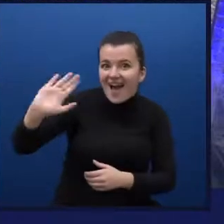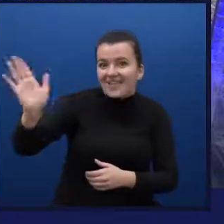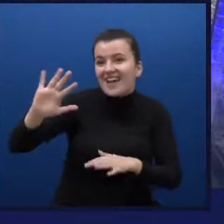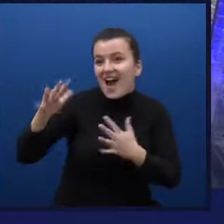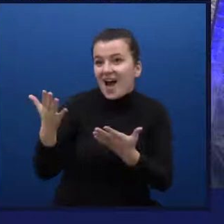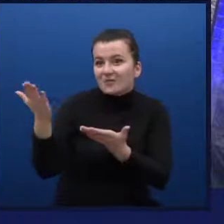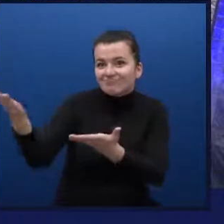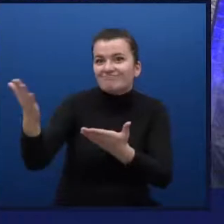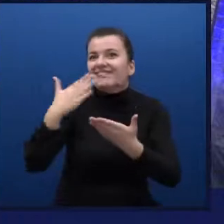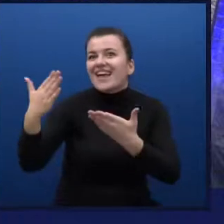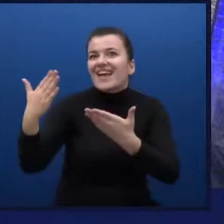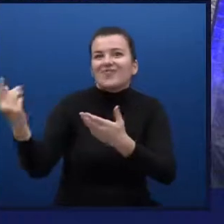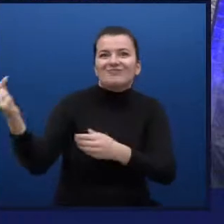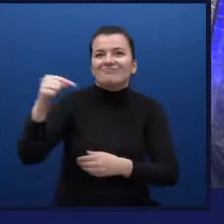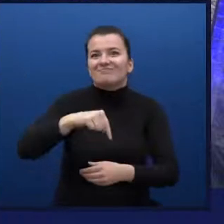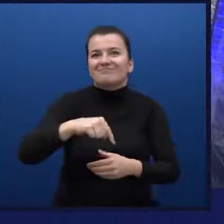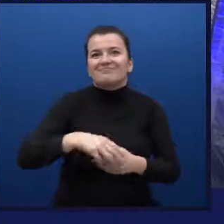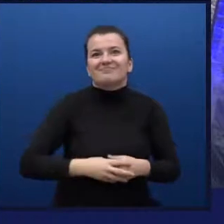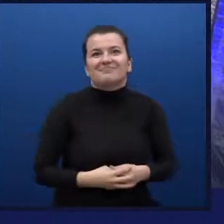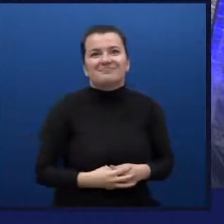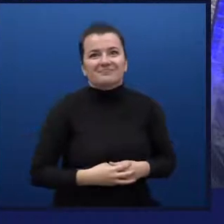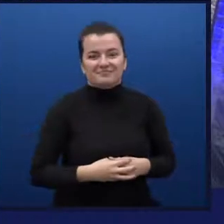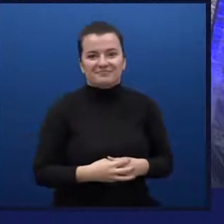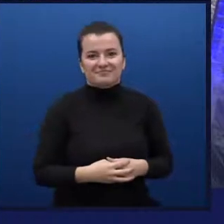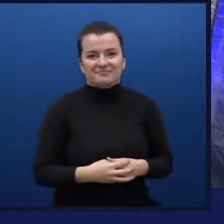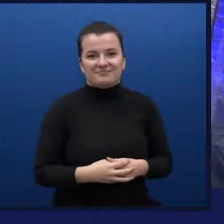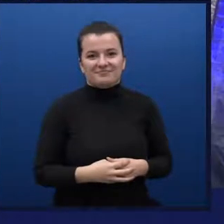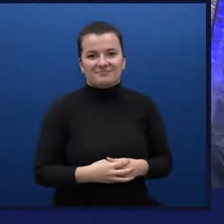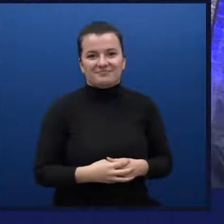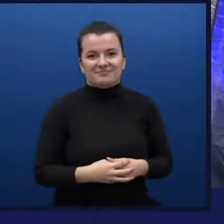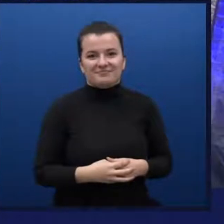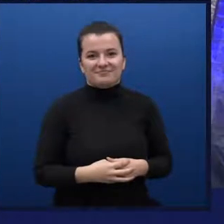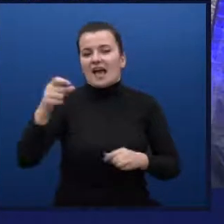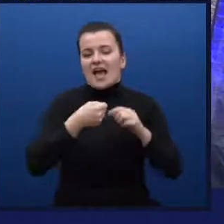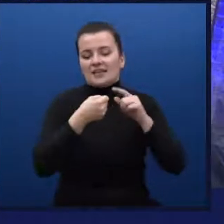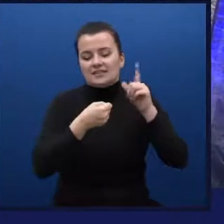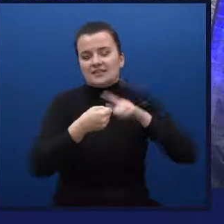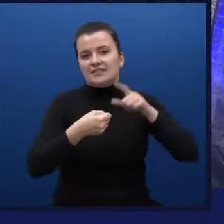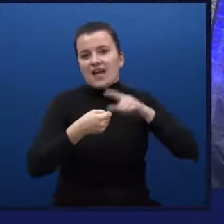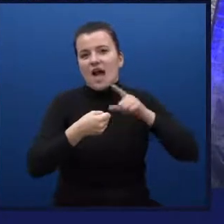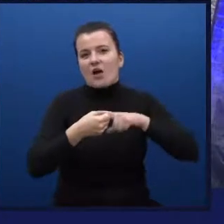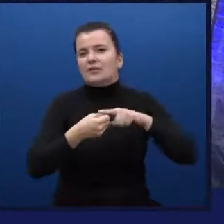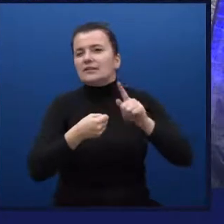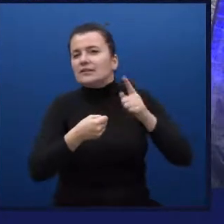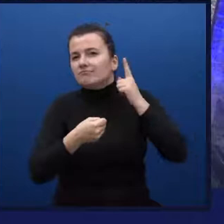And we're going to have him check his sound really quickly.